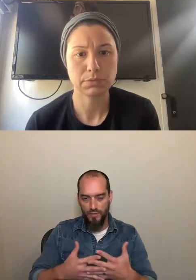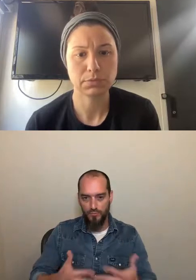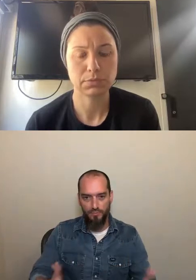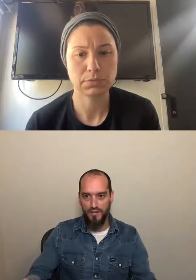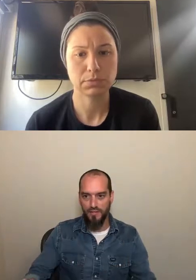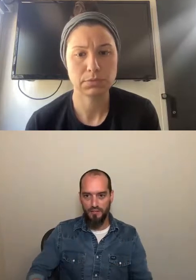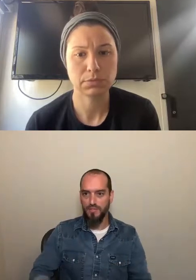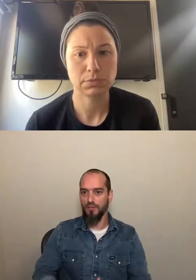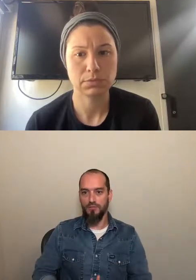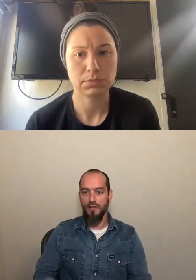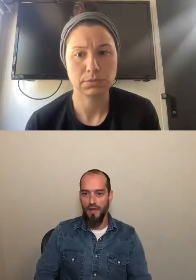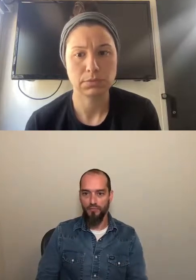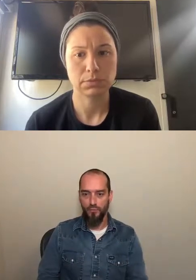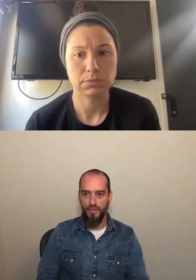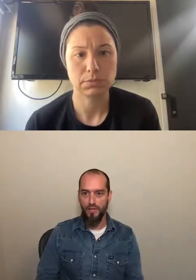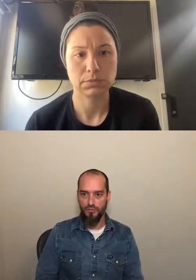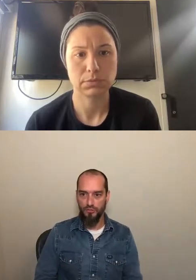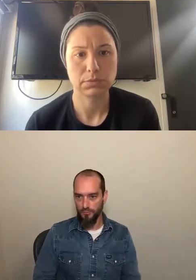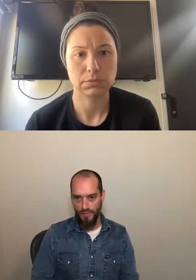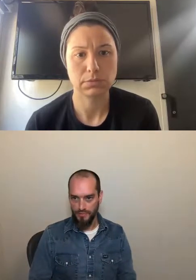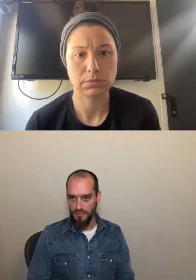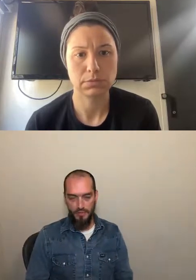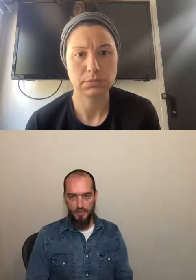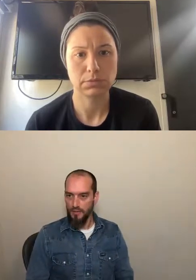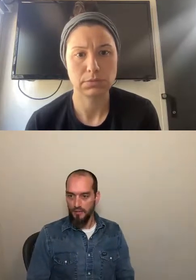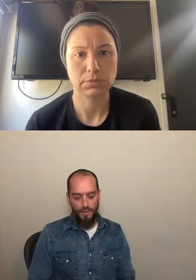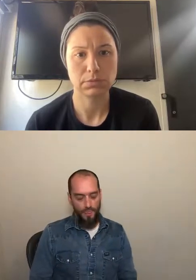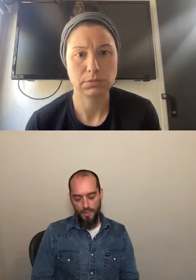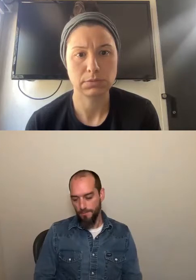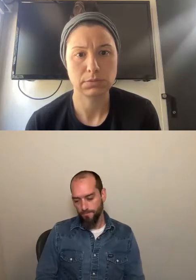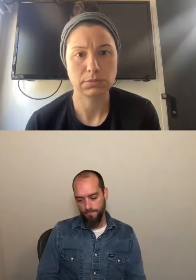Thinking that we could move back into this house after remediation took place,